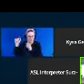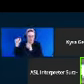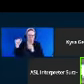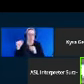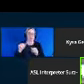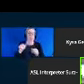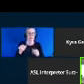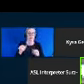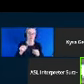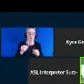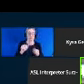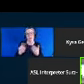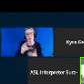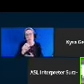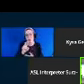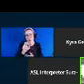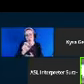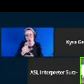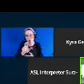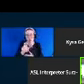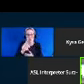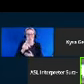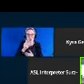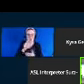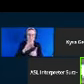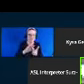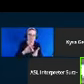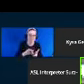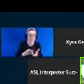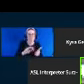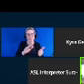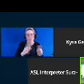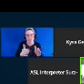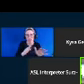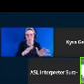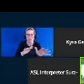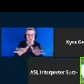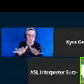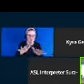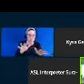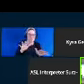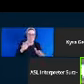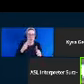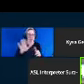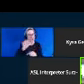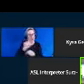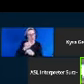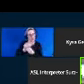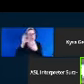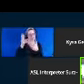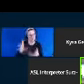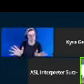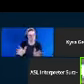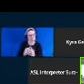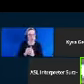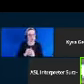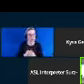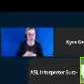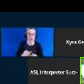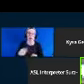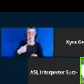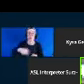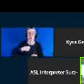has completed their work. And our road in mass casualty incident response is so far down from